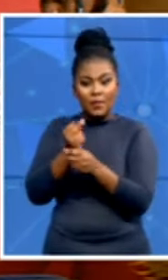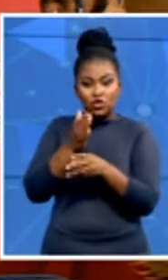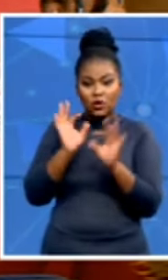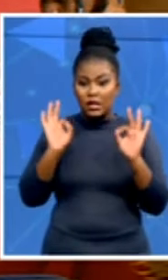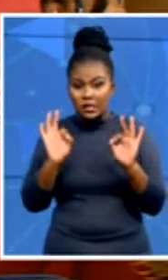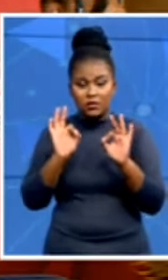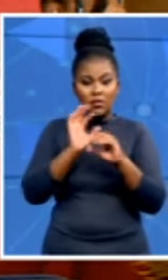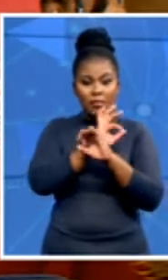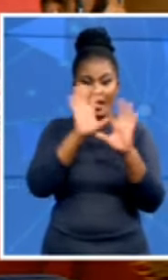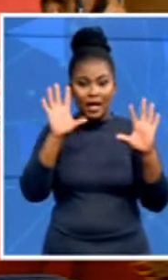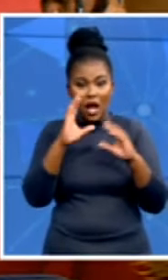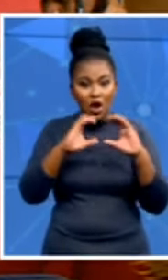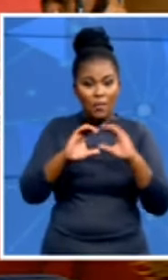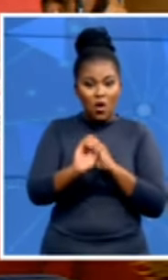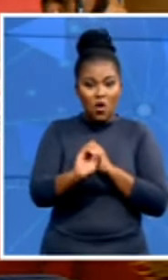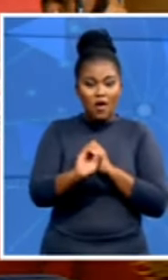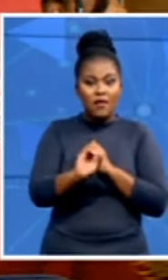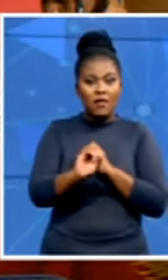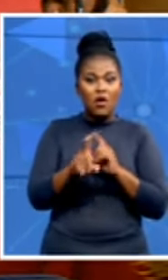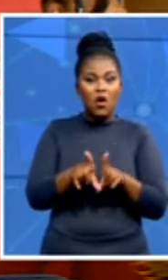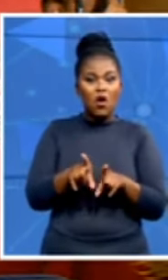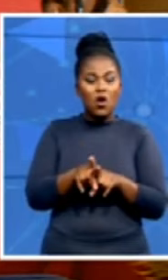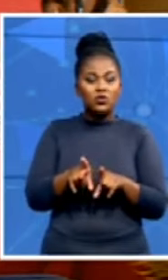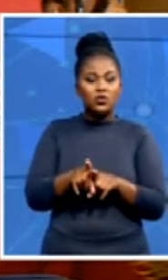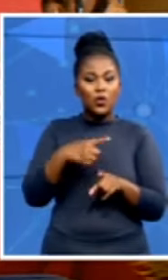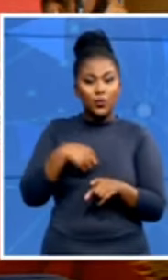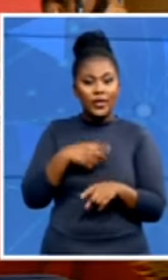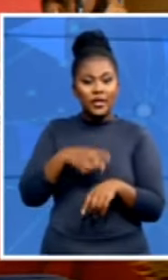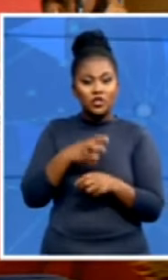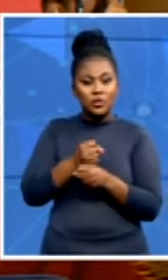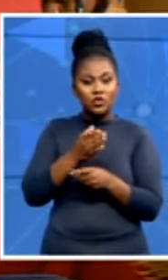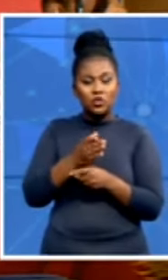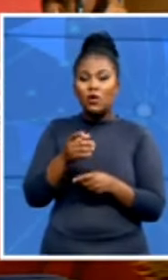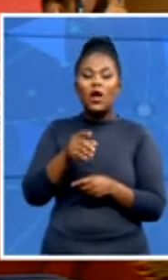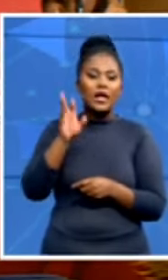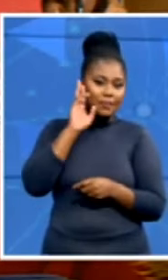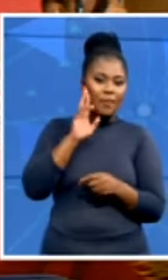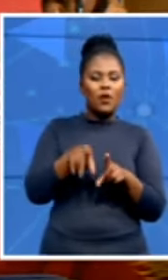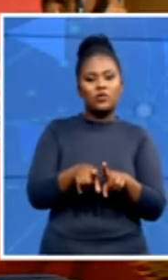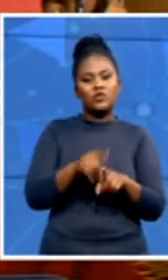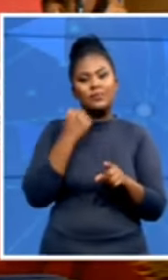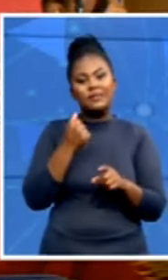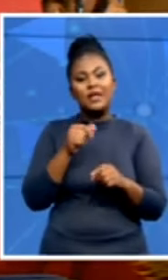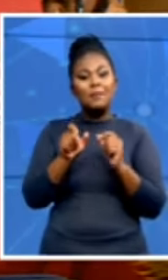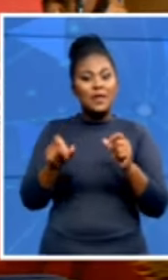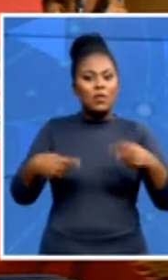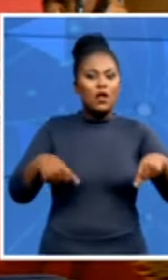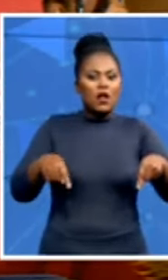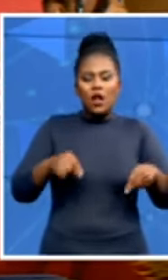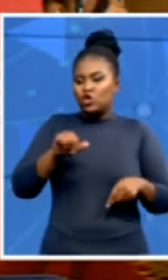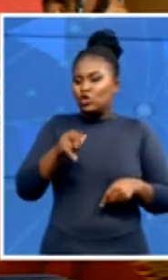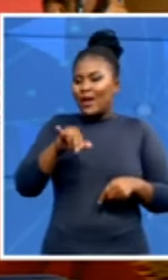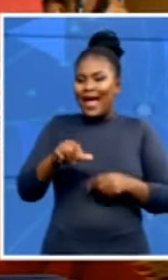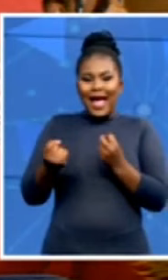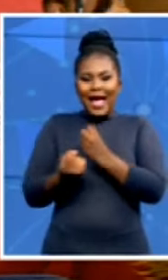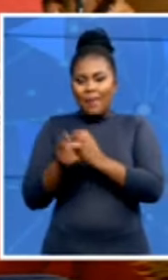as everyone was in panic, trying to make sure that we really salvage the situation in order for South Africans to be